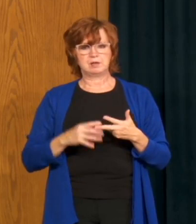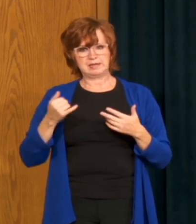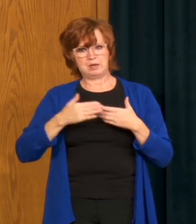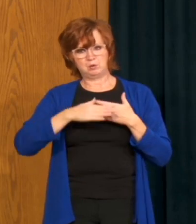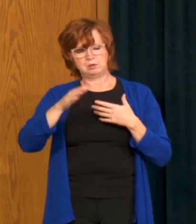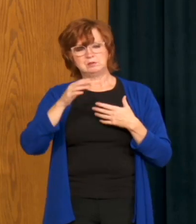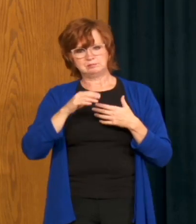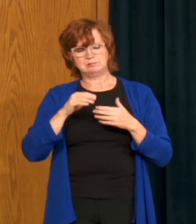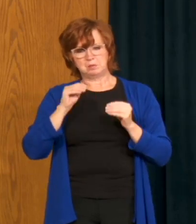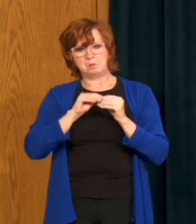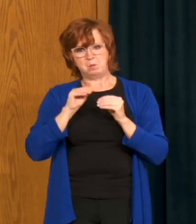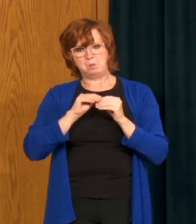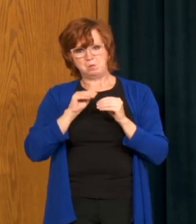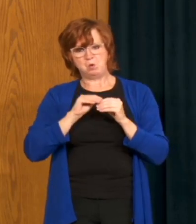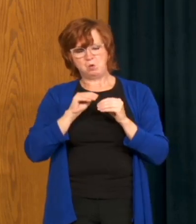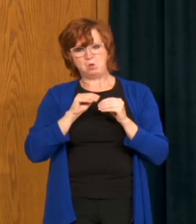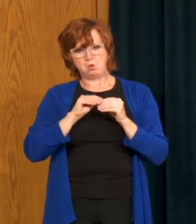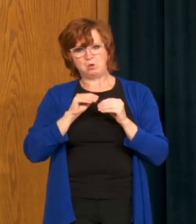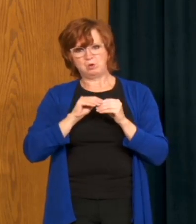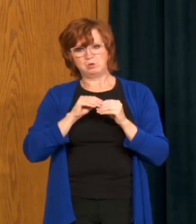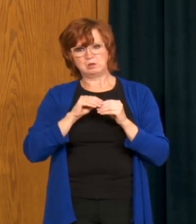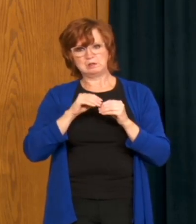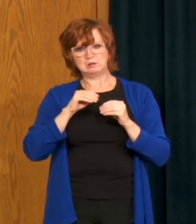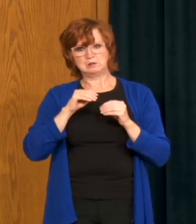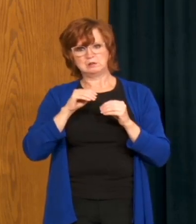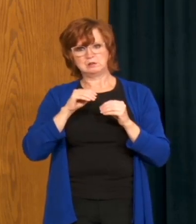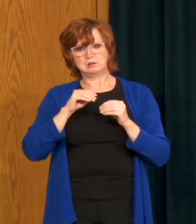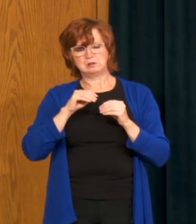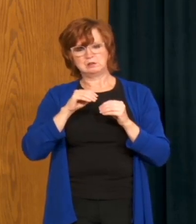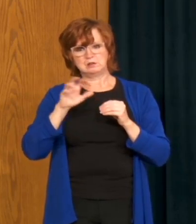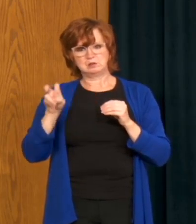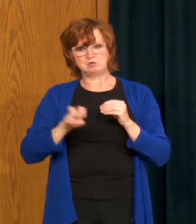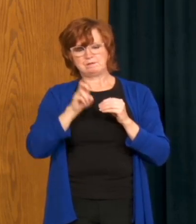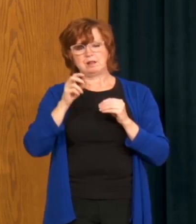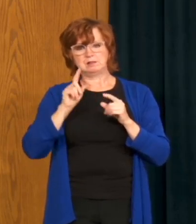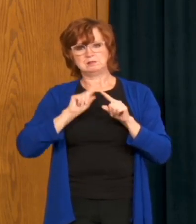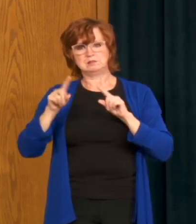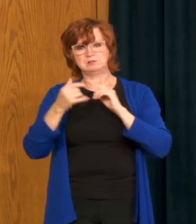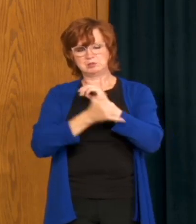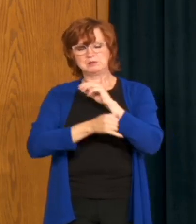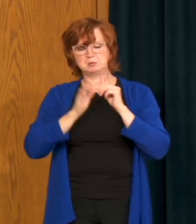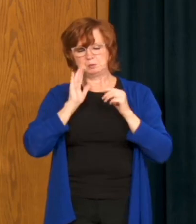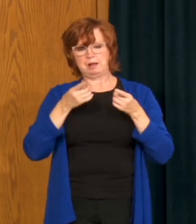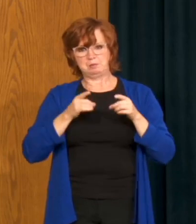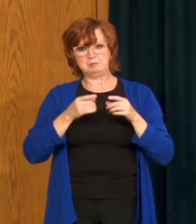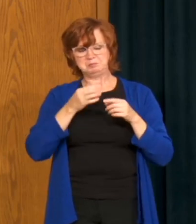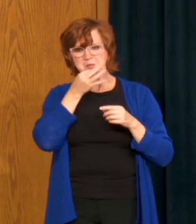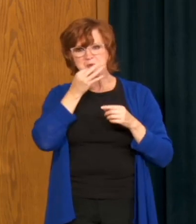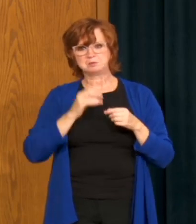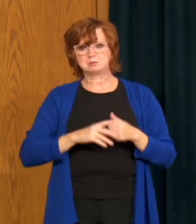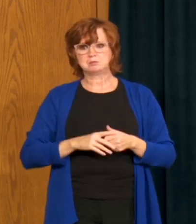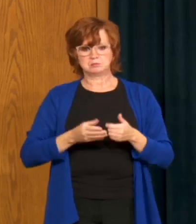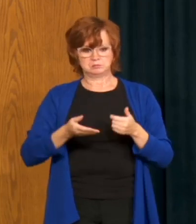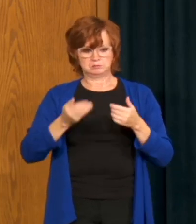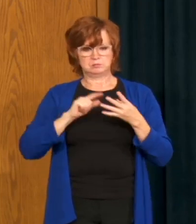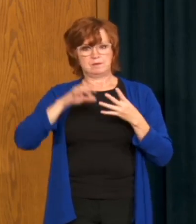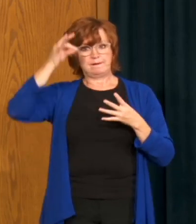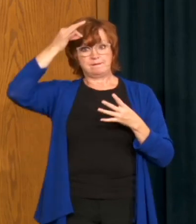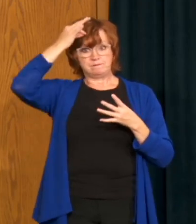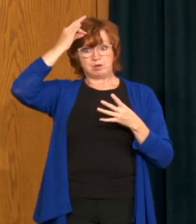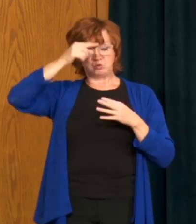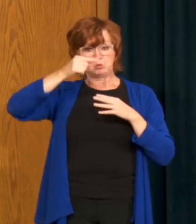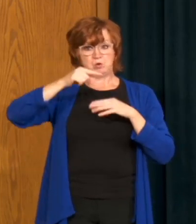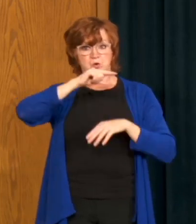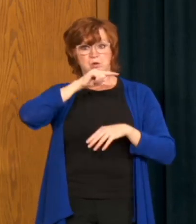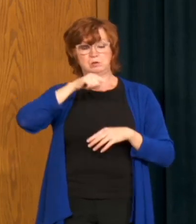months. And again, the Federal Quarantine Act has worked really well. When people self-isolate, sometimes to a significant effect